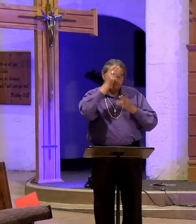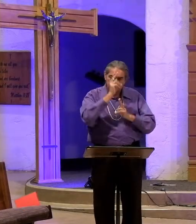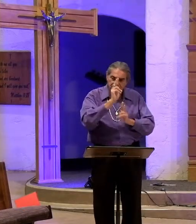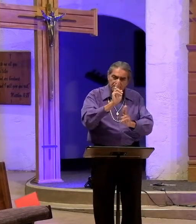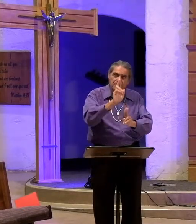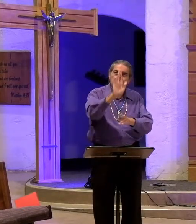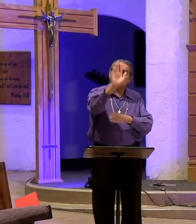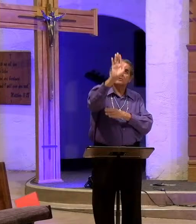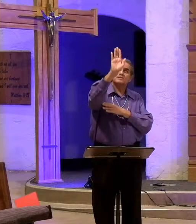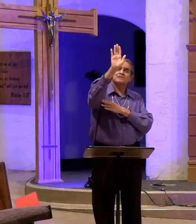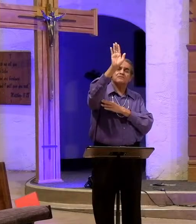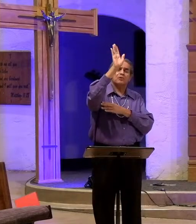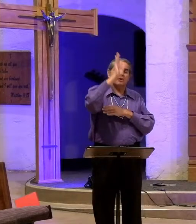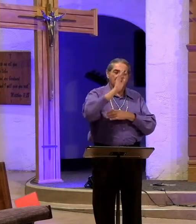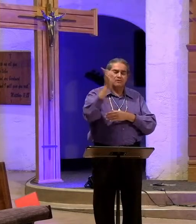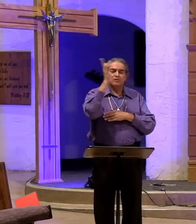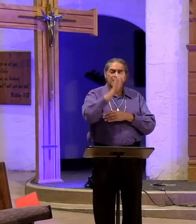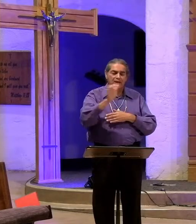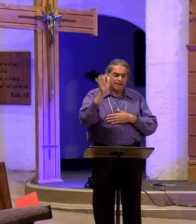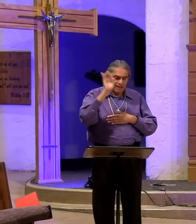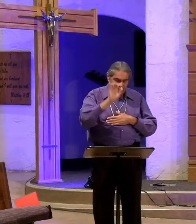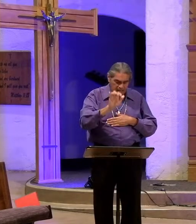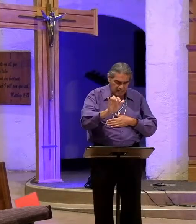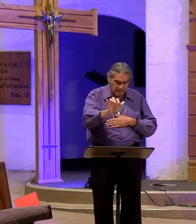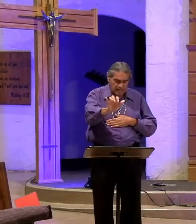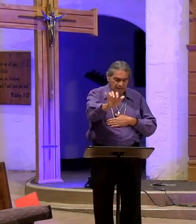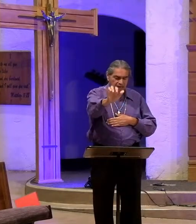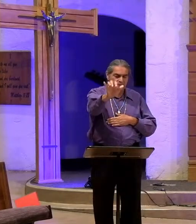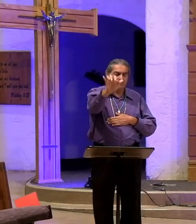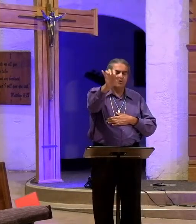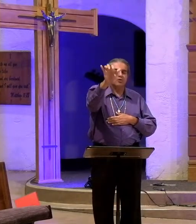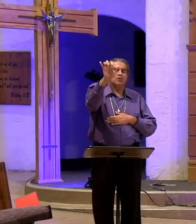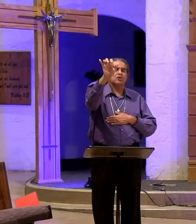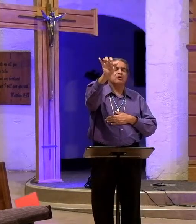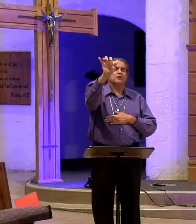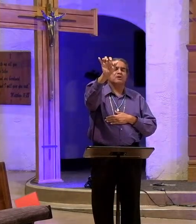is yours forever and ever.